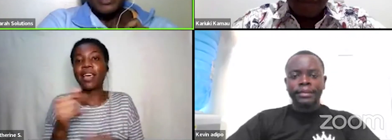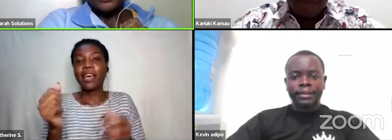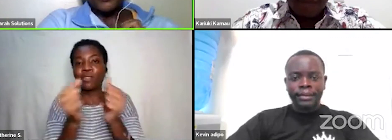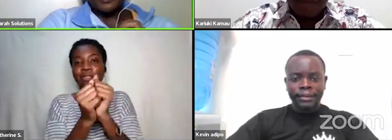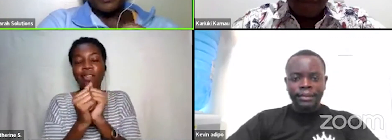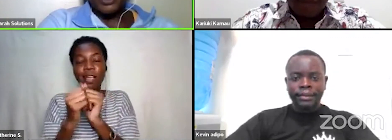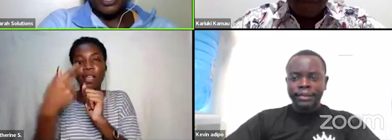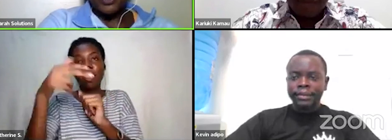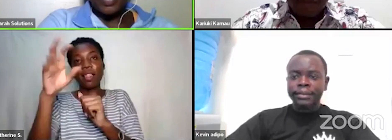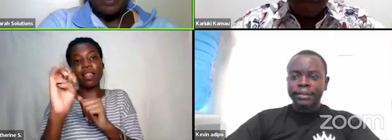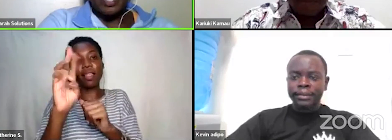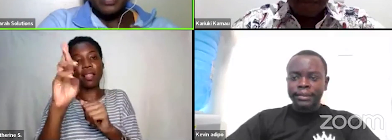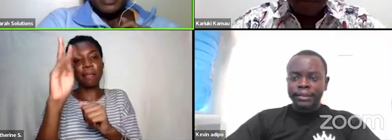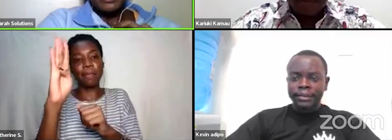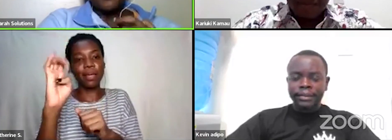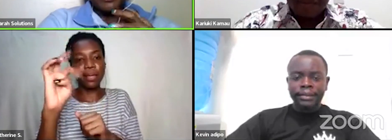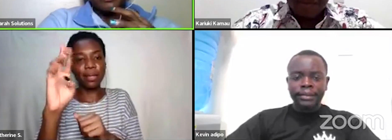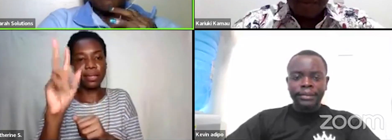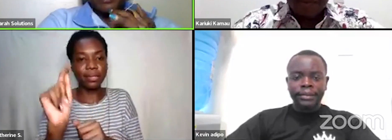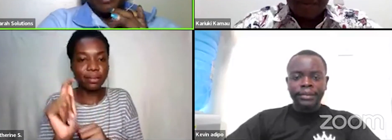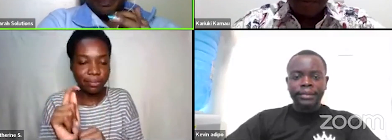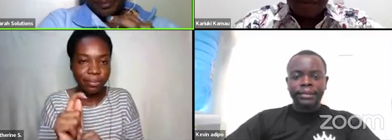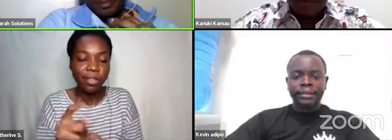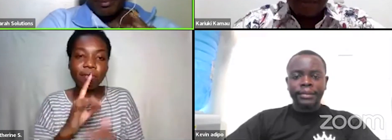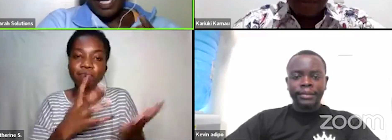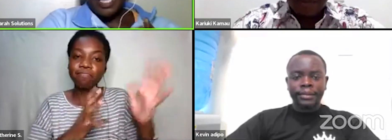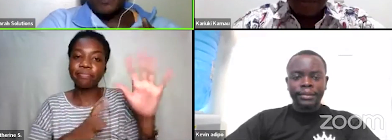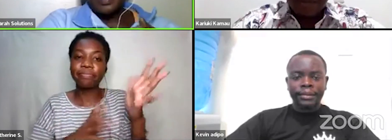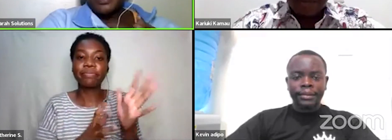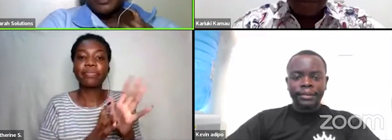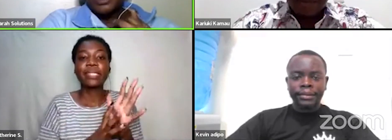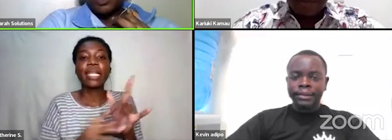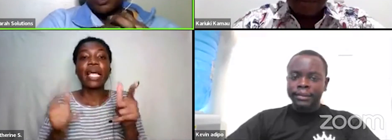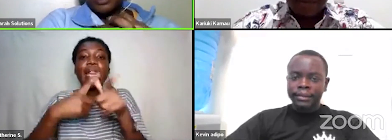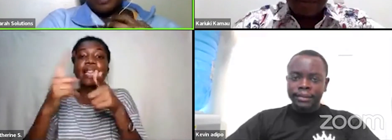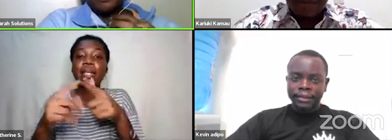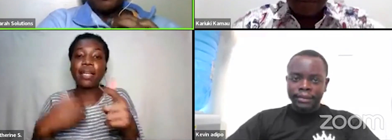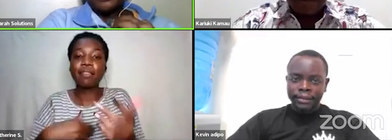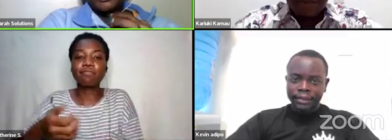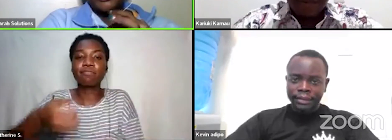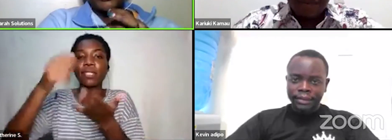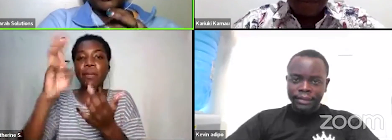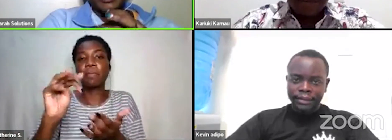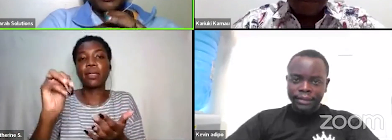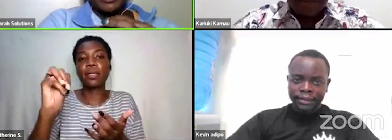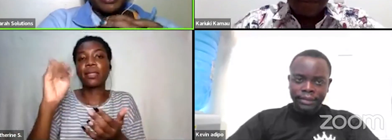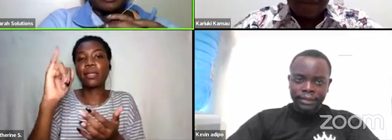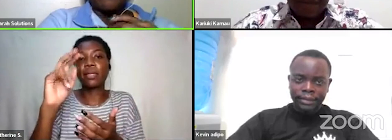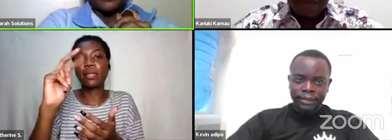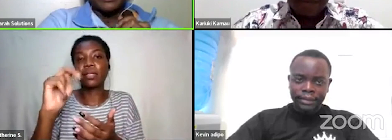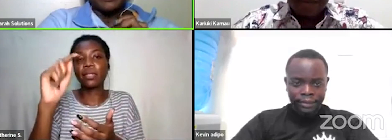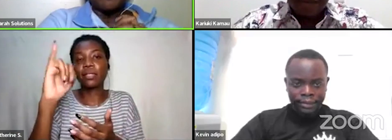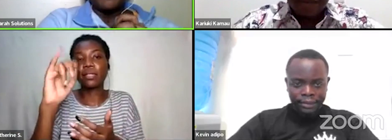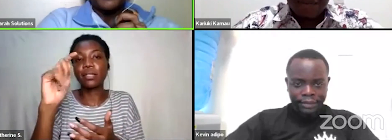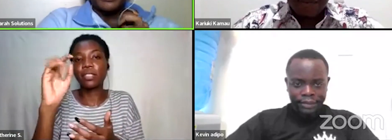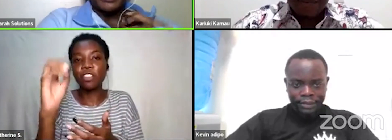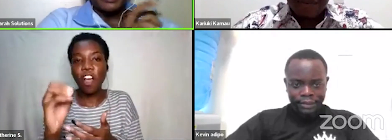as well. So we appreciate you, Herbert. And then we have Kapula Mintito. Kapula Mintito actually